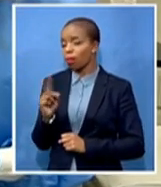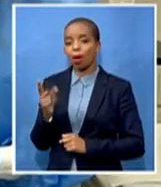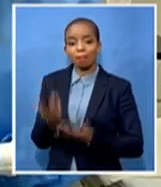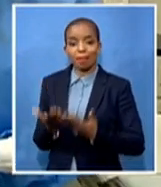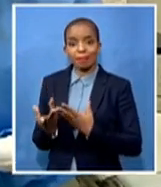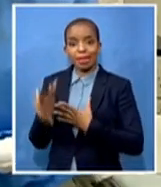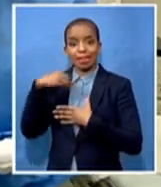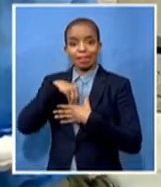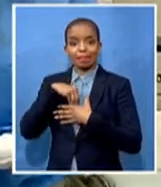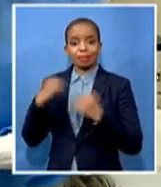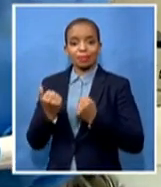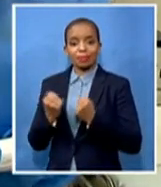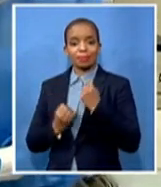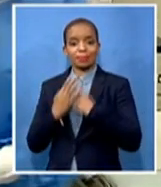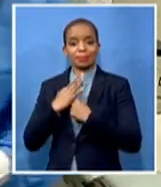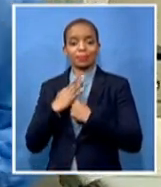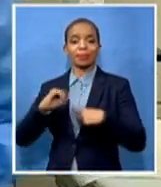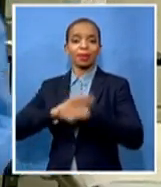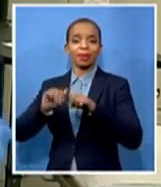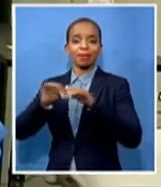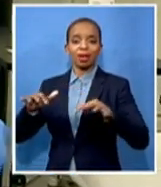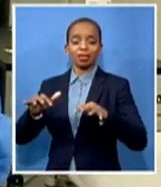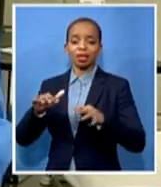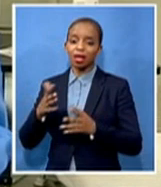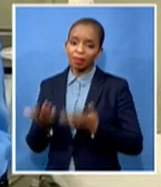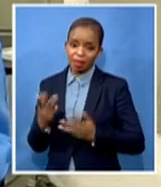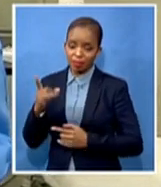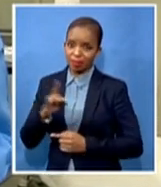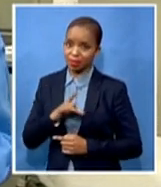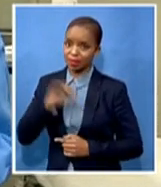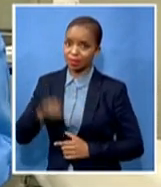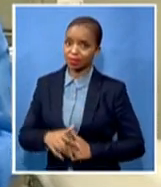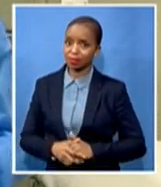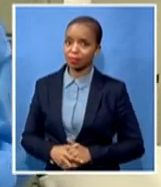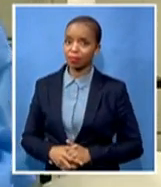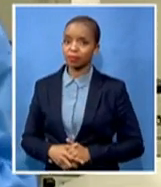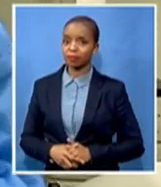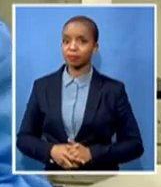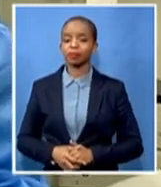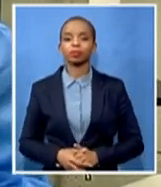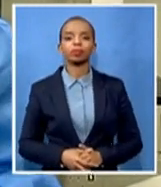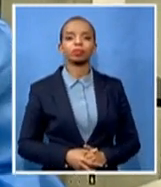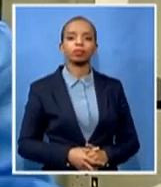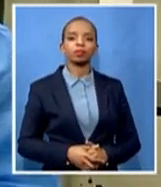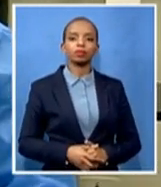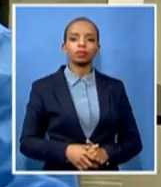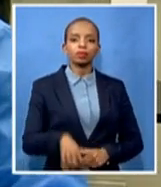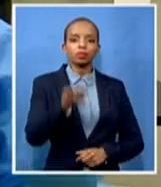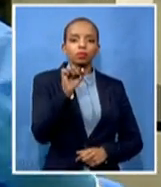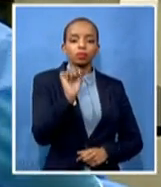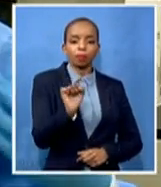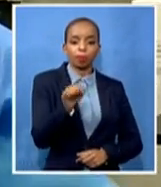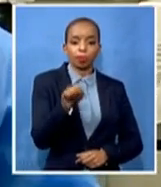be excruciating. Yeah, so I myself go through a very sort of vigorous process, especially